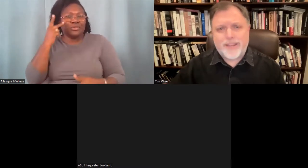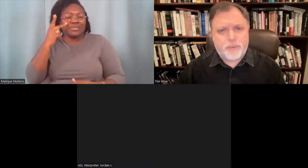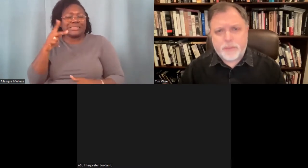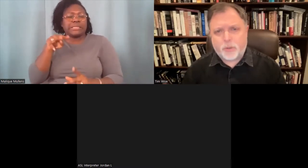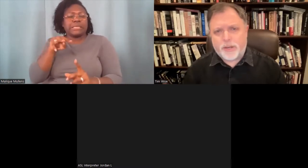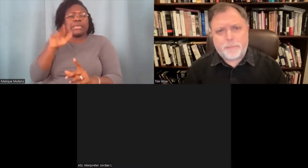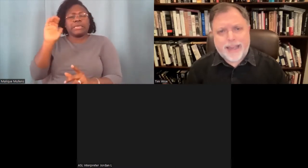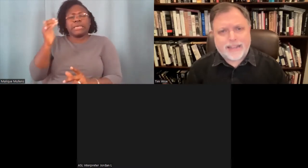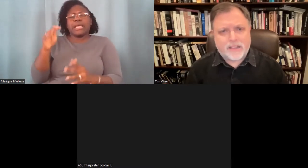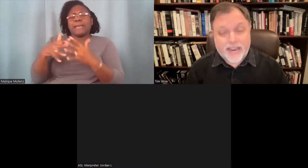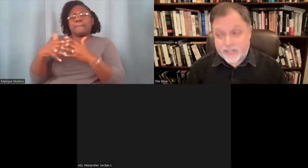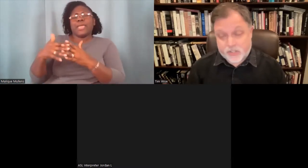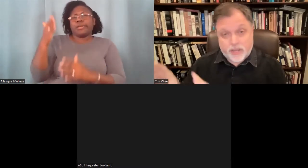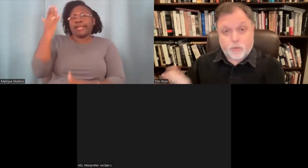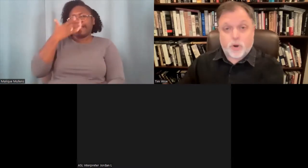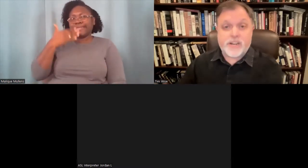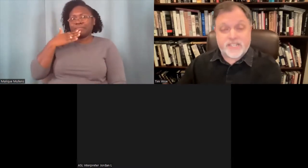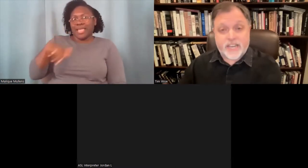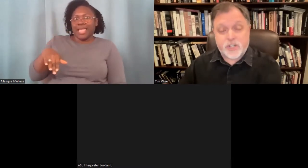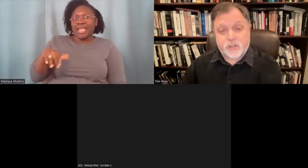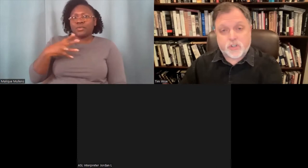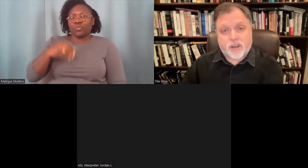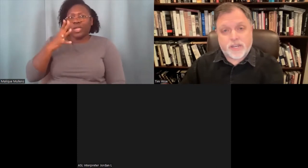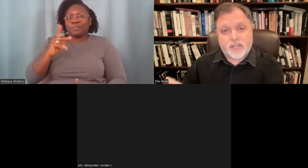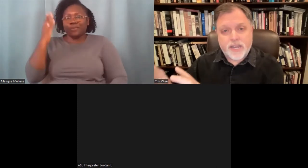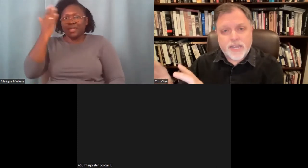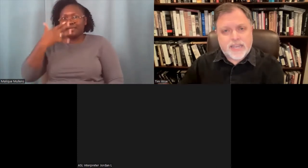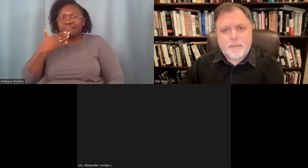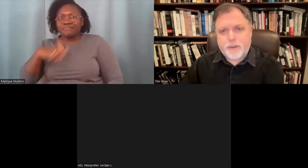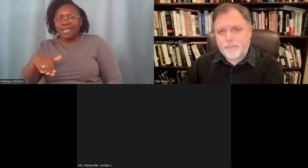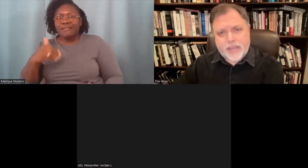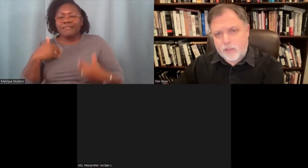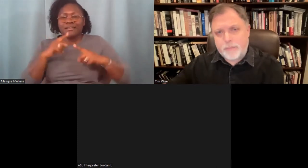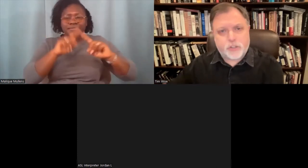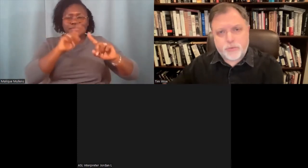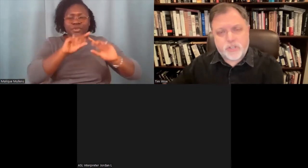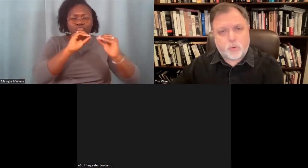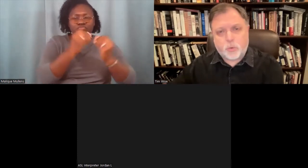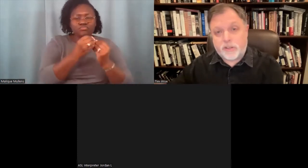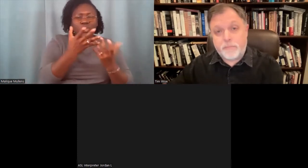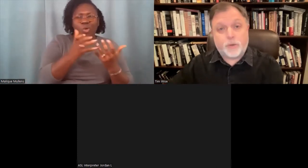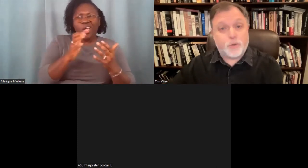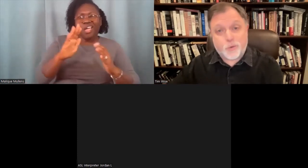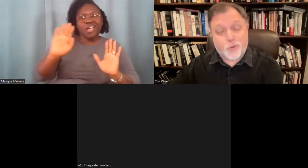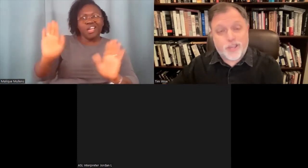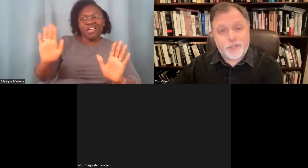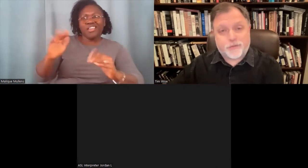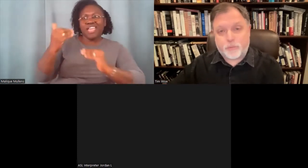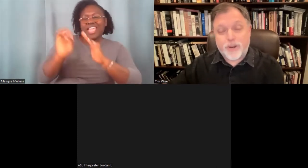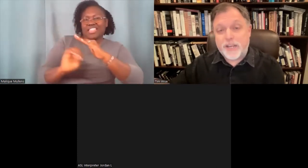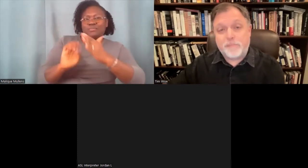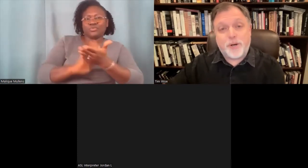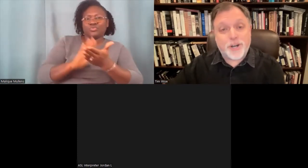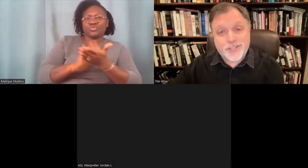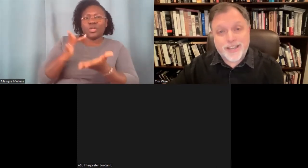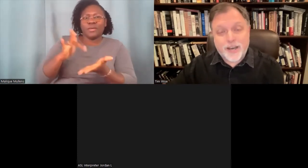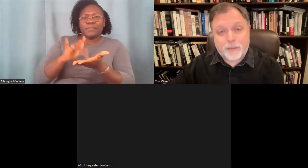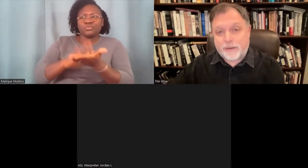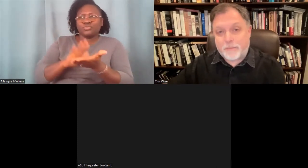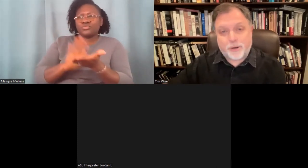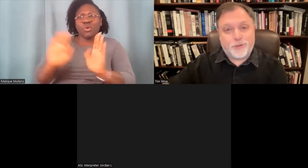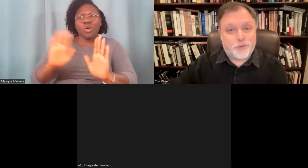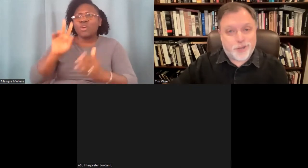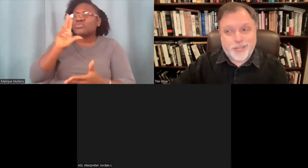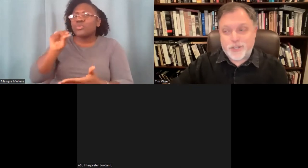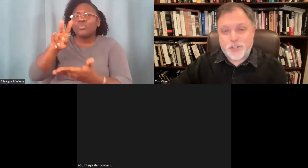and white people in a bad light. And so you have organizations trying to keep elementary school and middle school kids from reading books